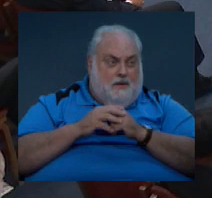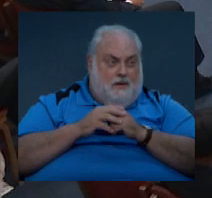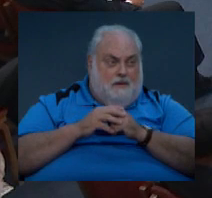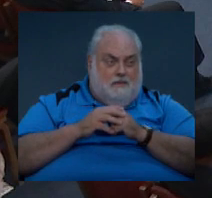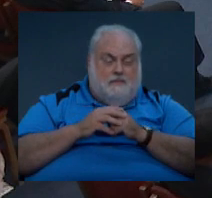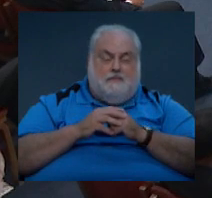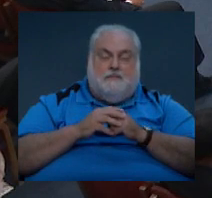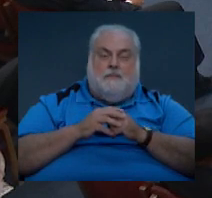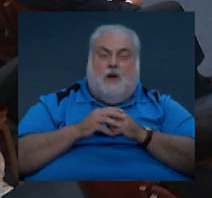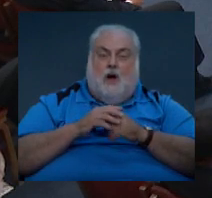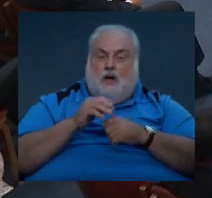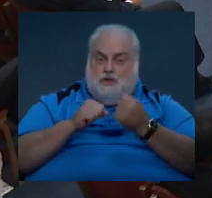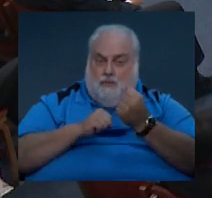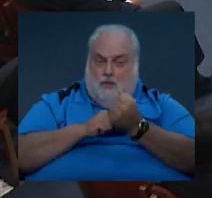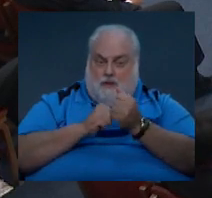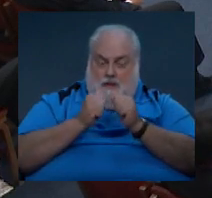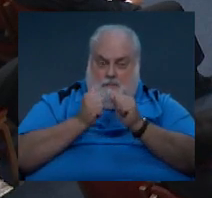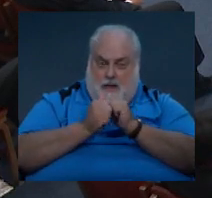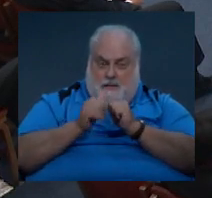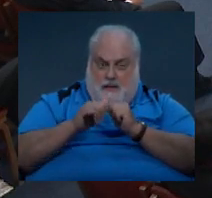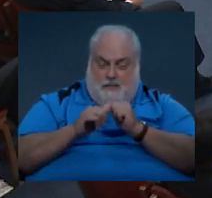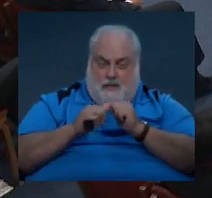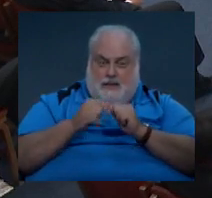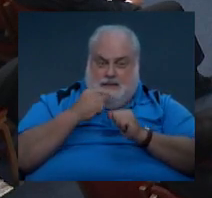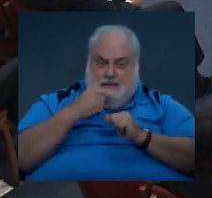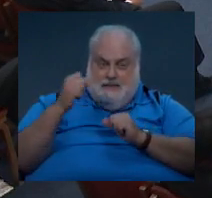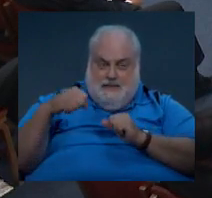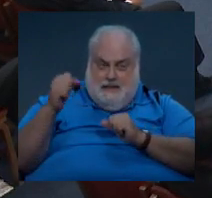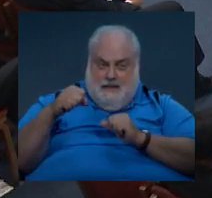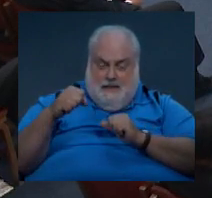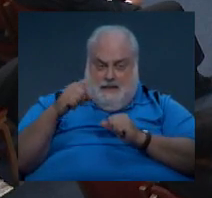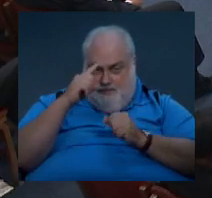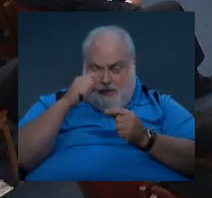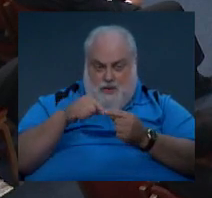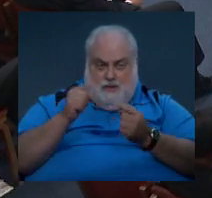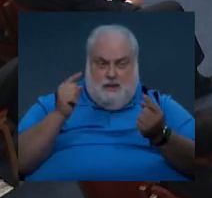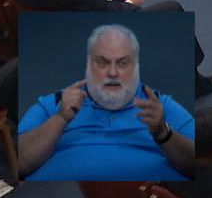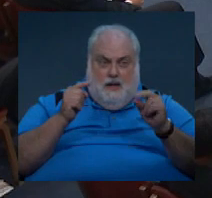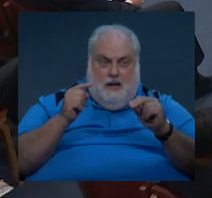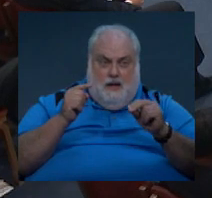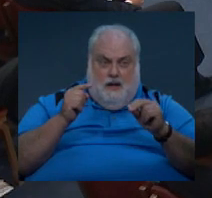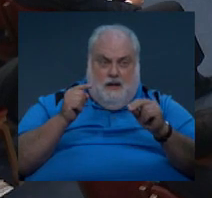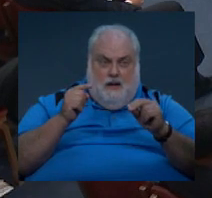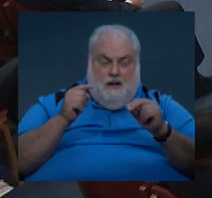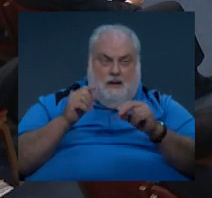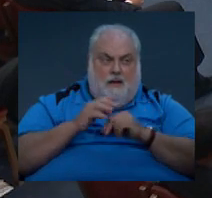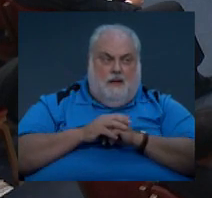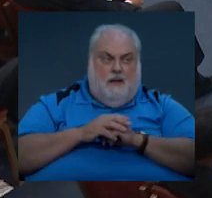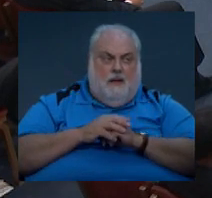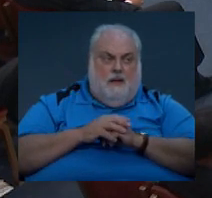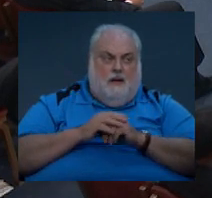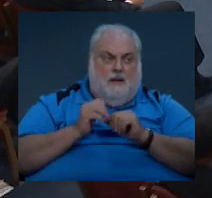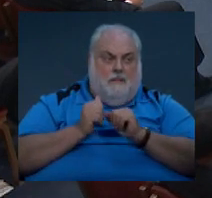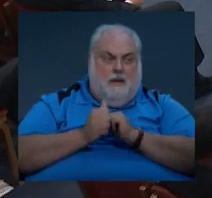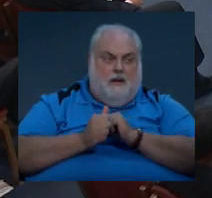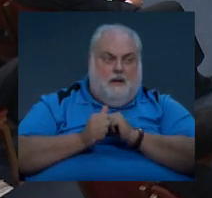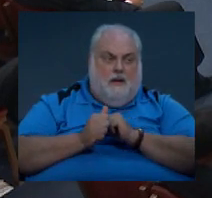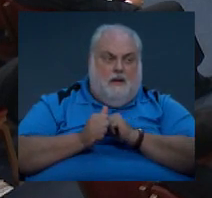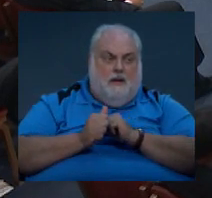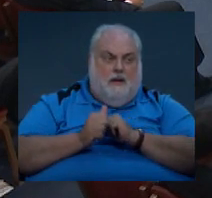There being none, all those in favor of the passage of these ordinances indicate by saying aye. Aye. All those opposed, please say nay. Nay. Motion